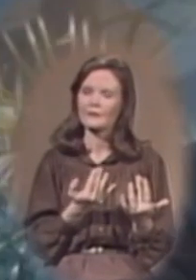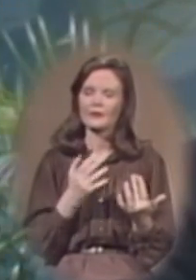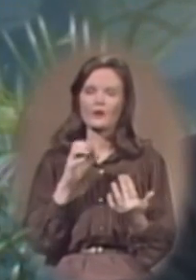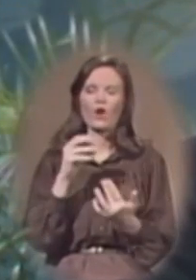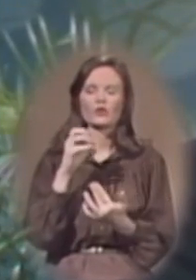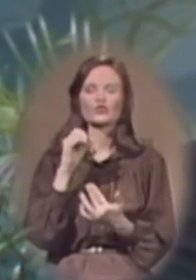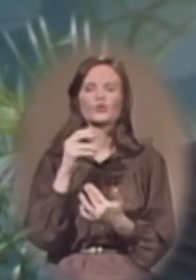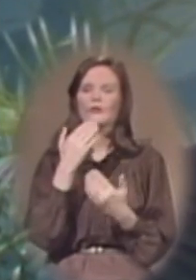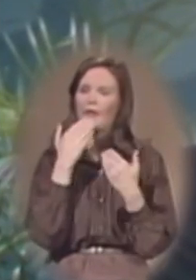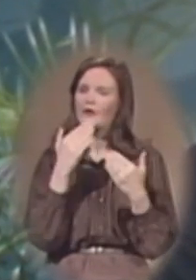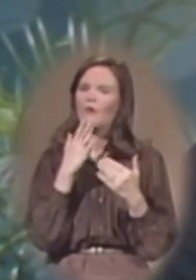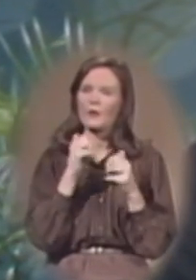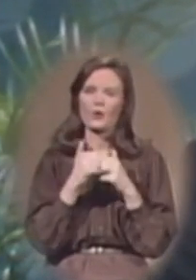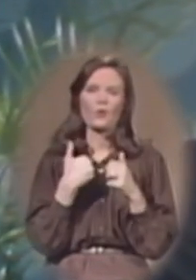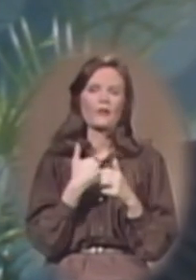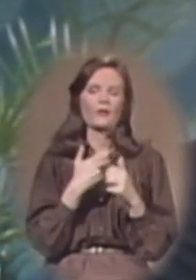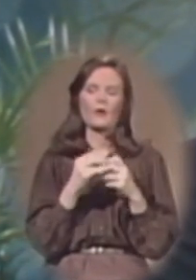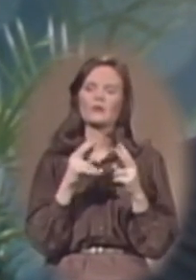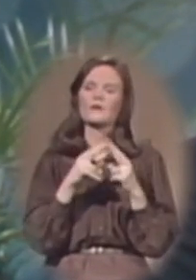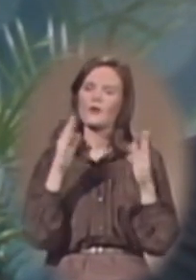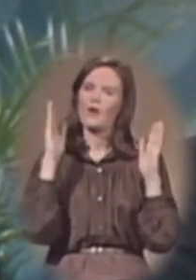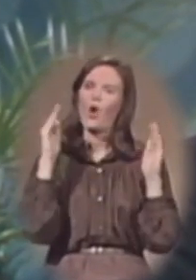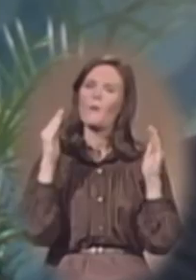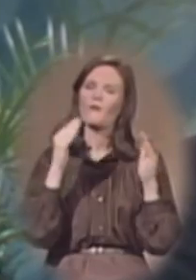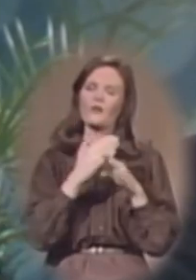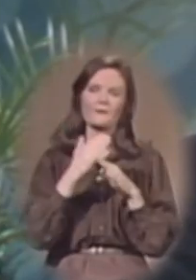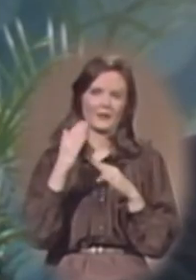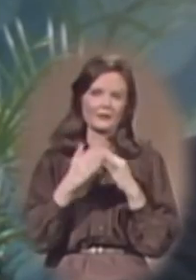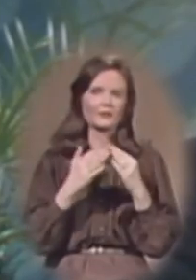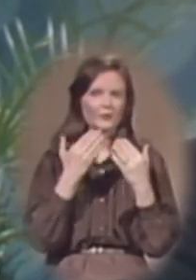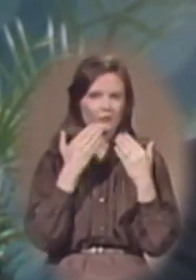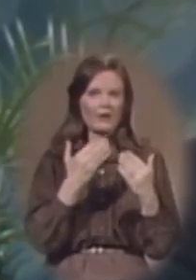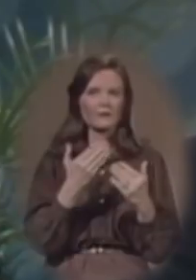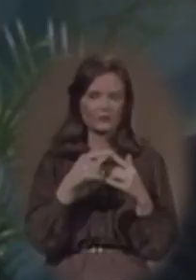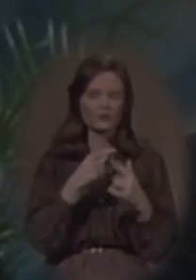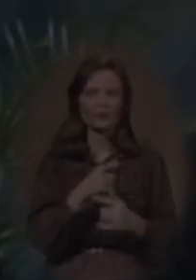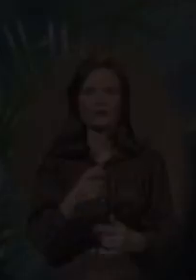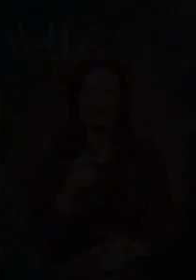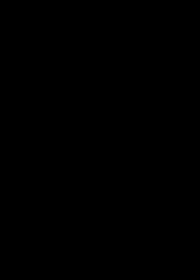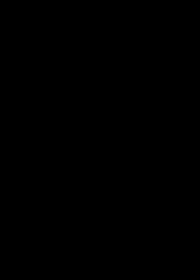Cardinal Suenens, thank you so much for being with us. That was a very hopeful finish, and we're very grateful to you. Thank you.